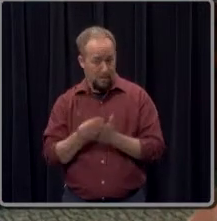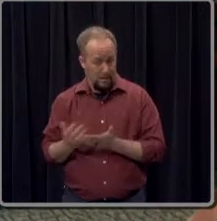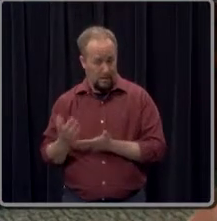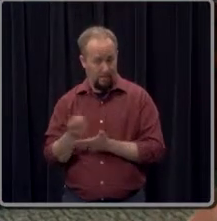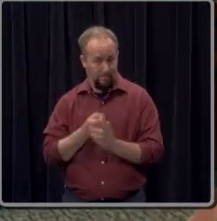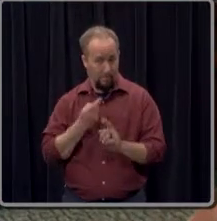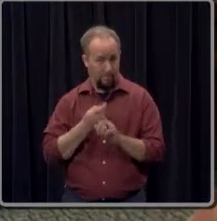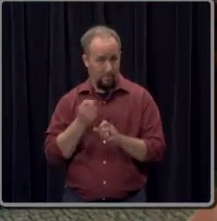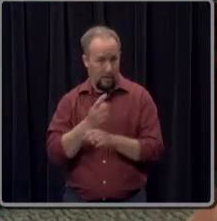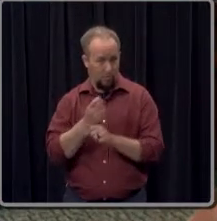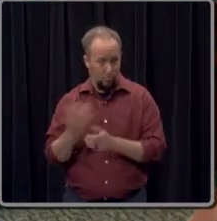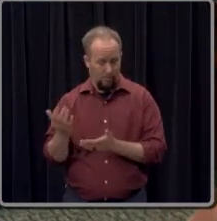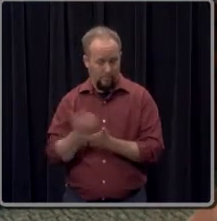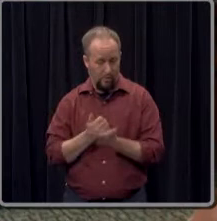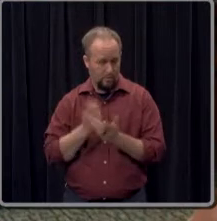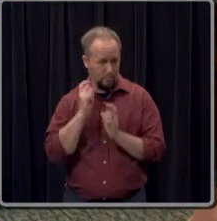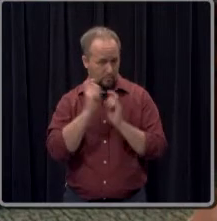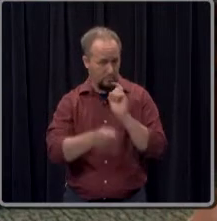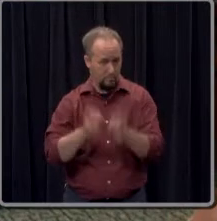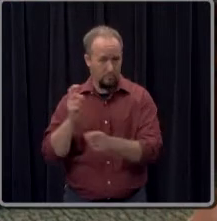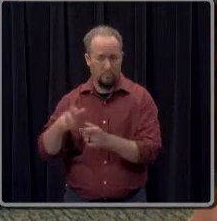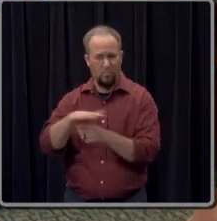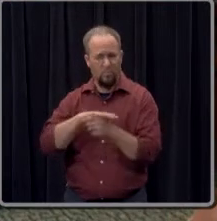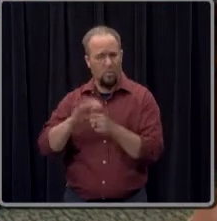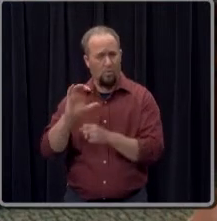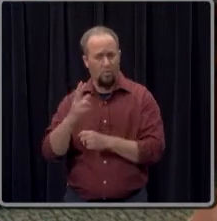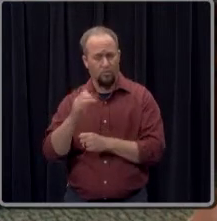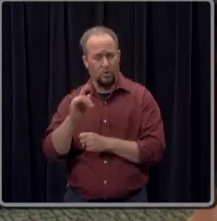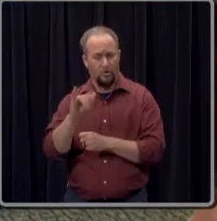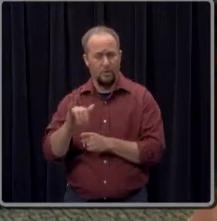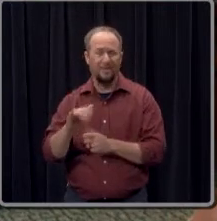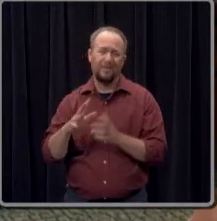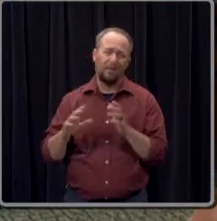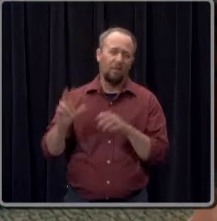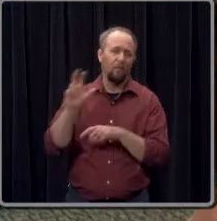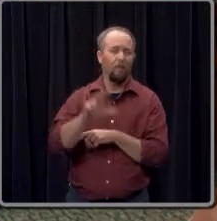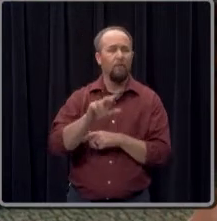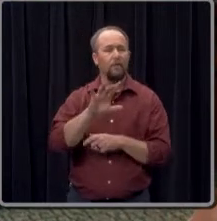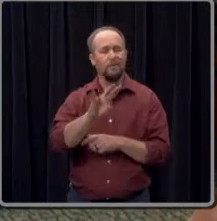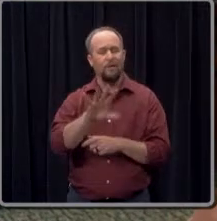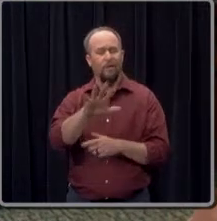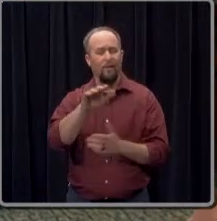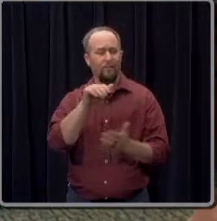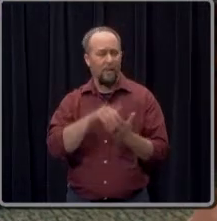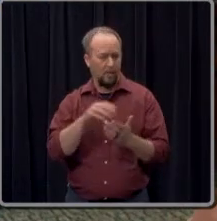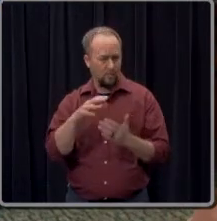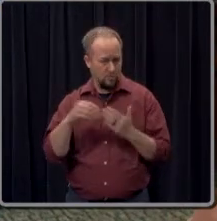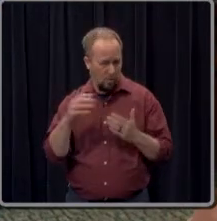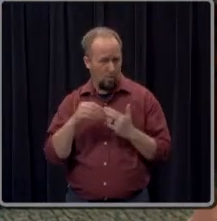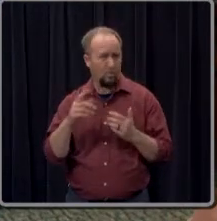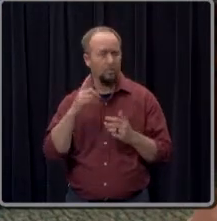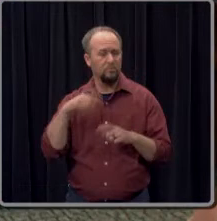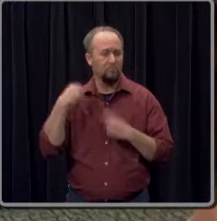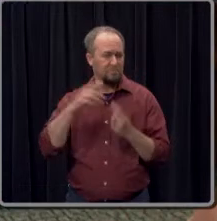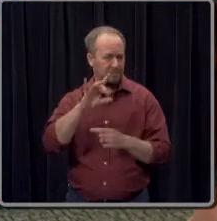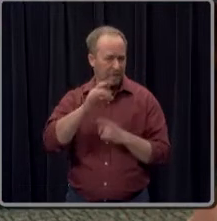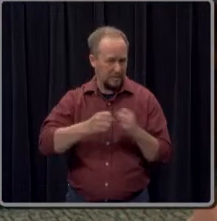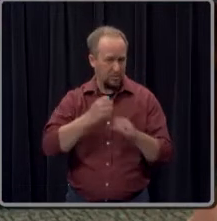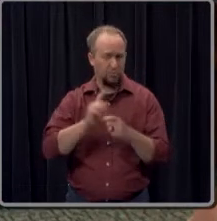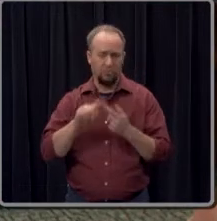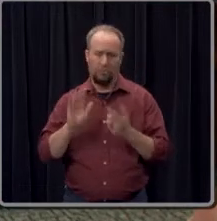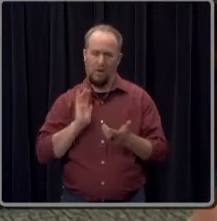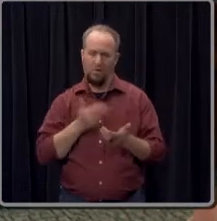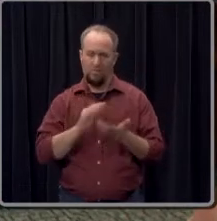annual fundraising to local charities. They have contributed $75,000 in the past 8 years to our community,